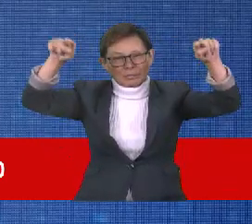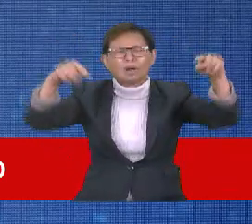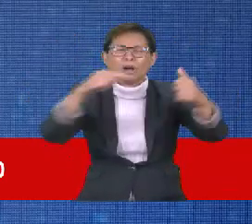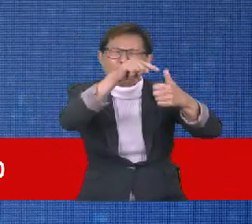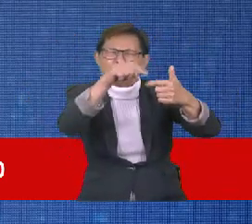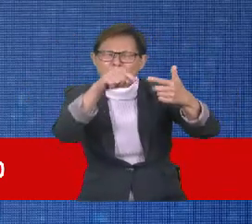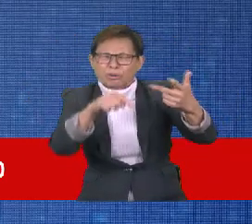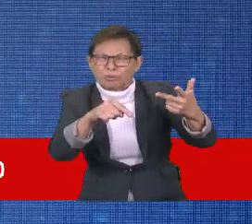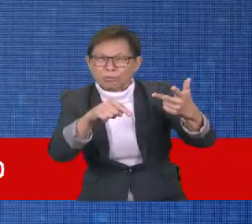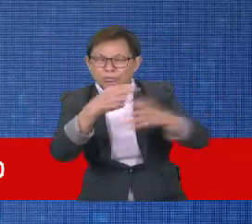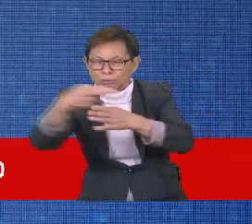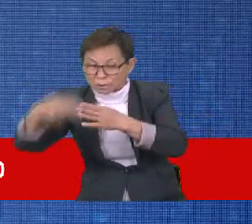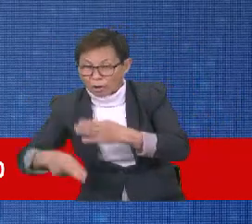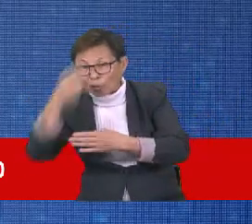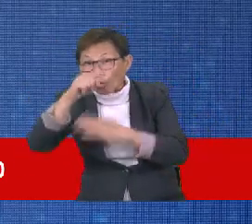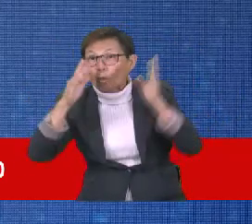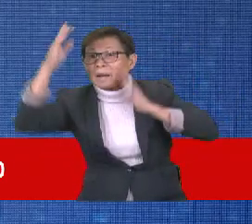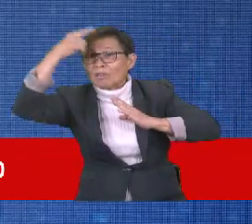results. But for Malaysia,